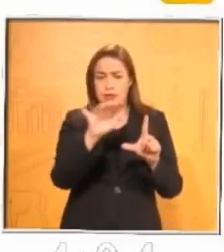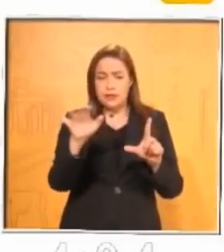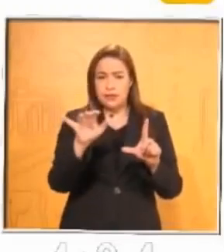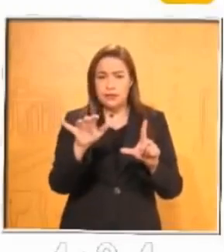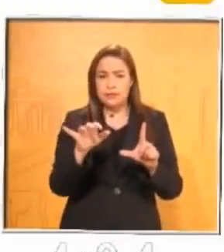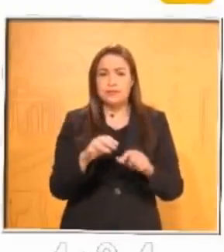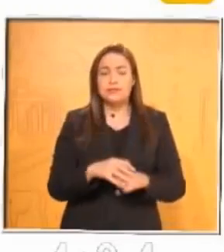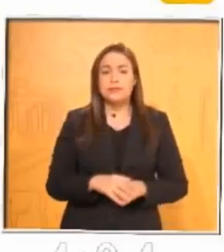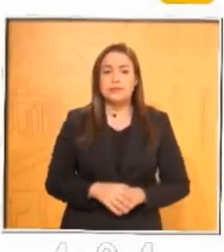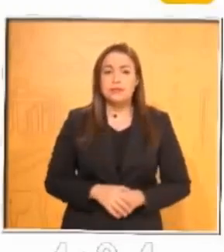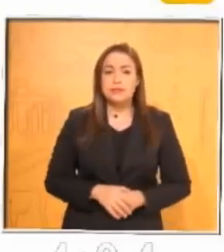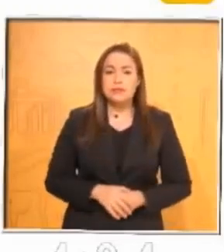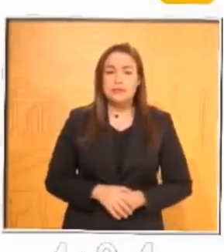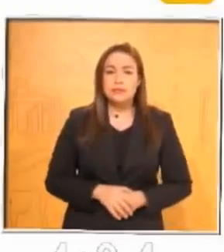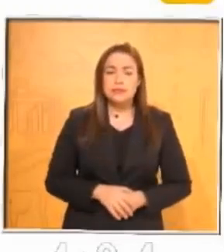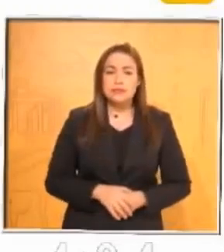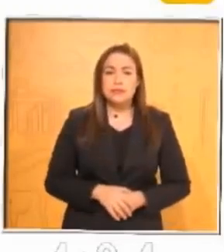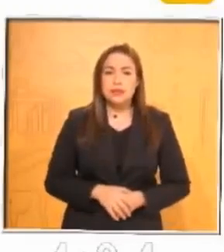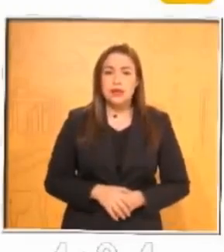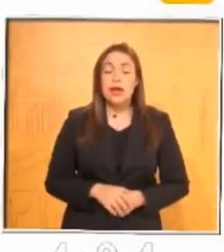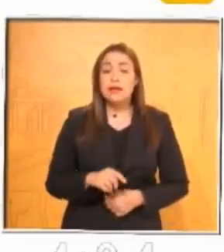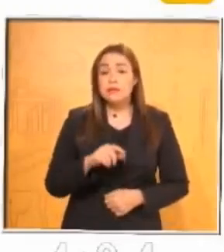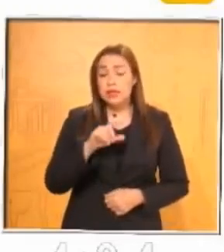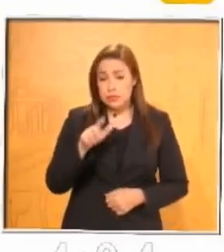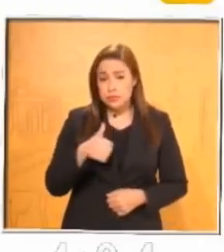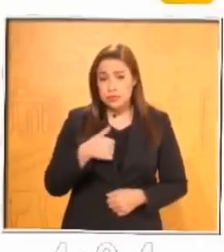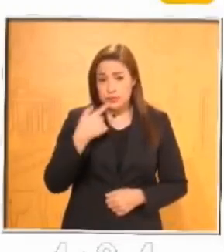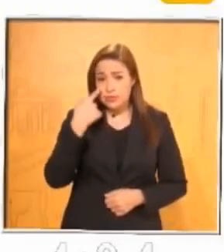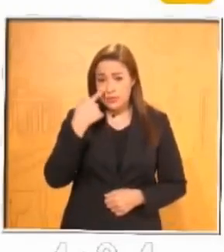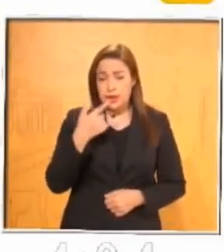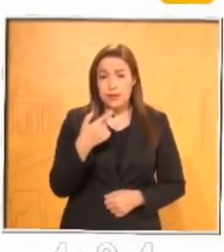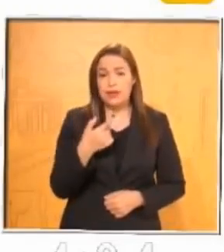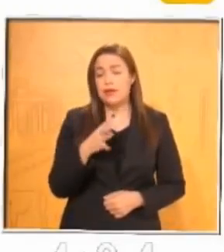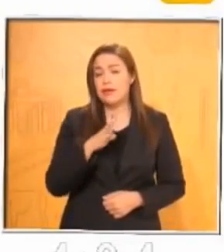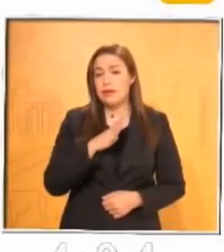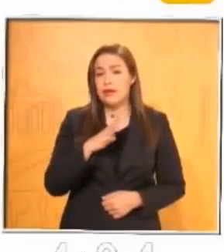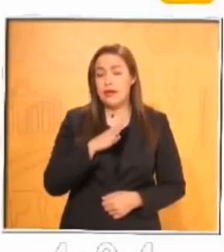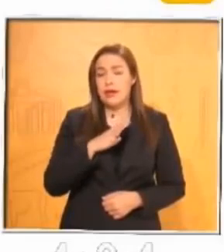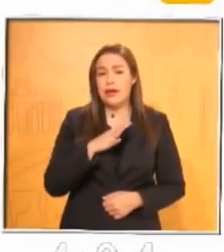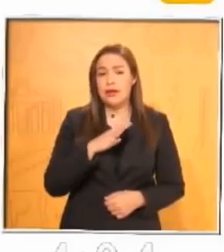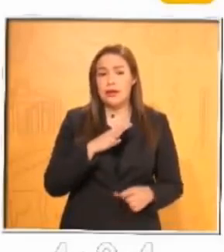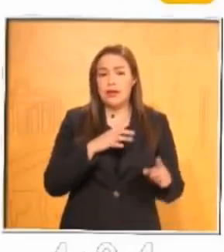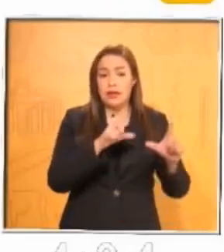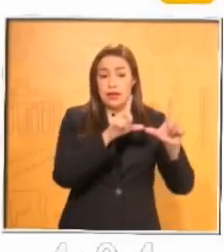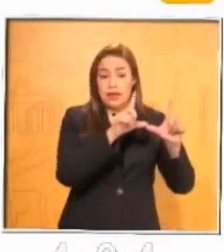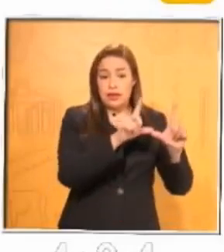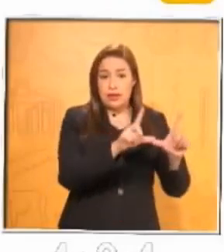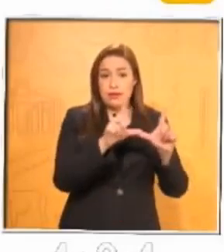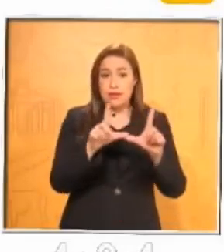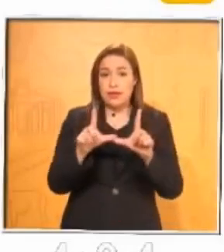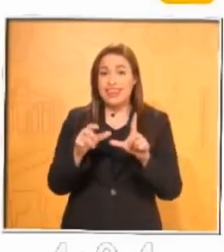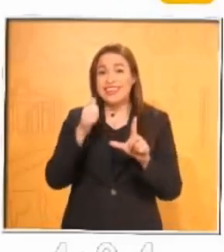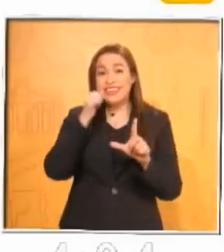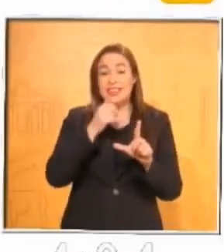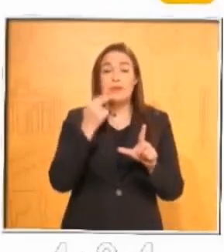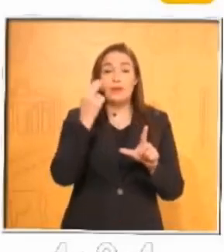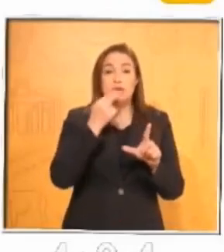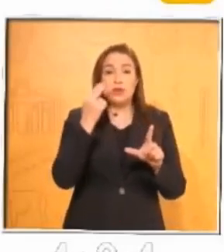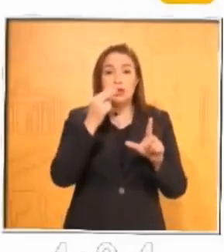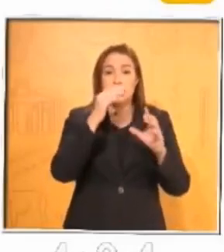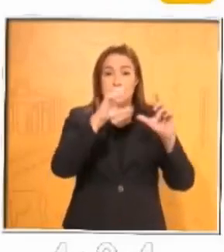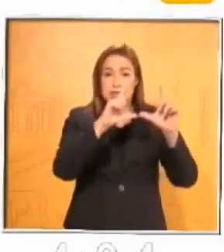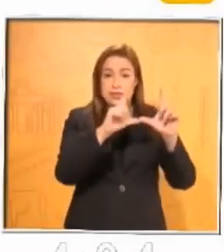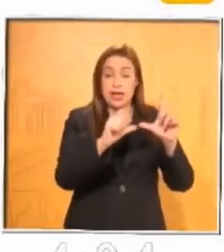can find different captions. As you can see, the caption could be on the top of a frame,